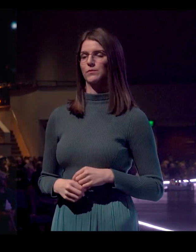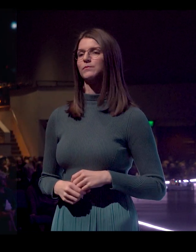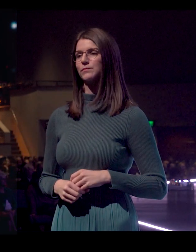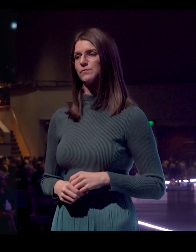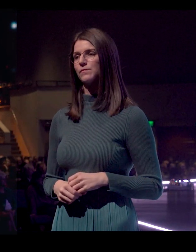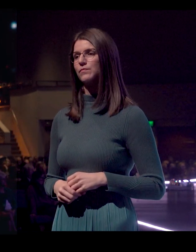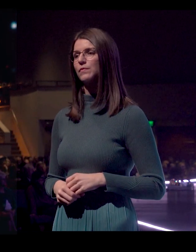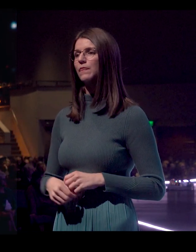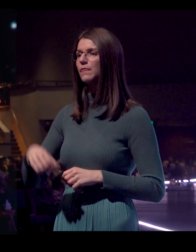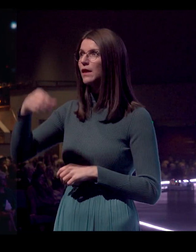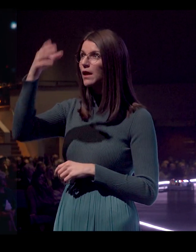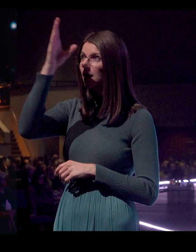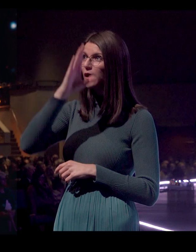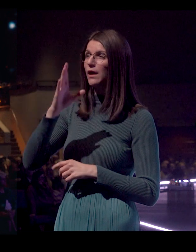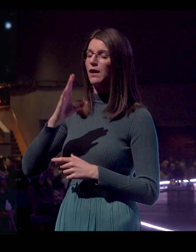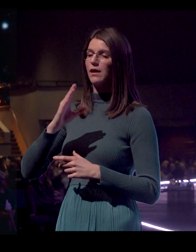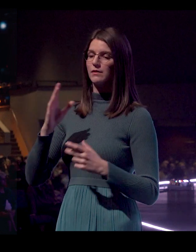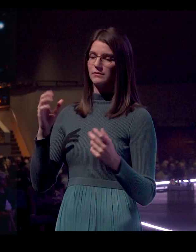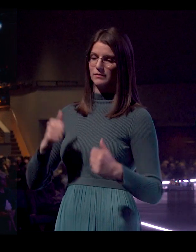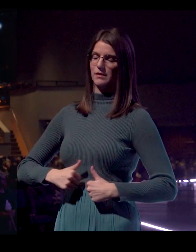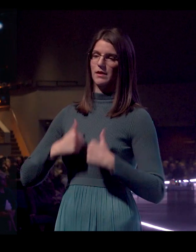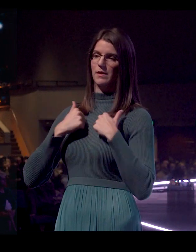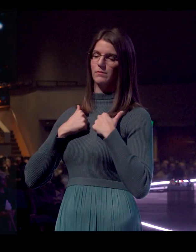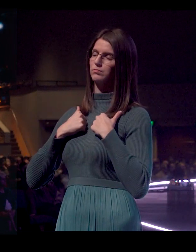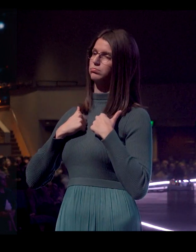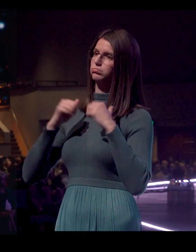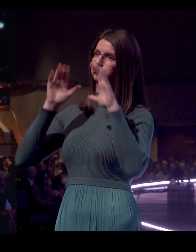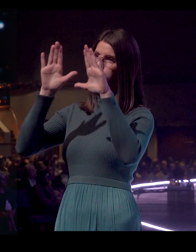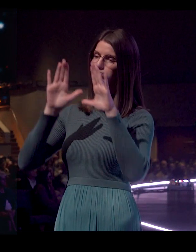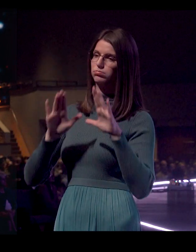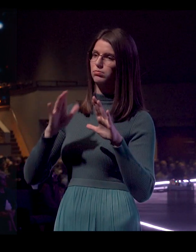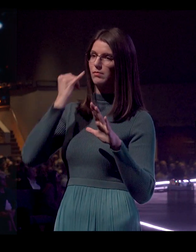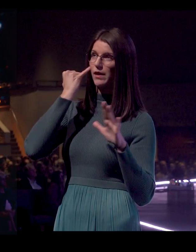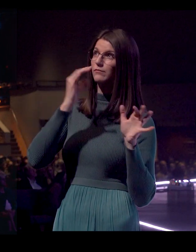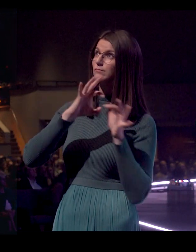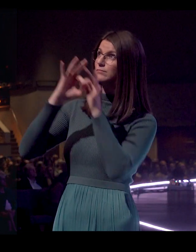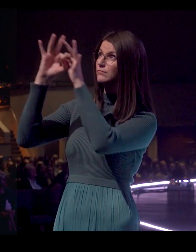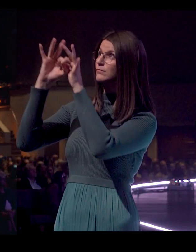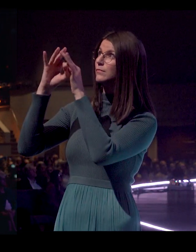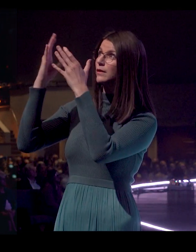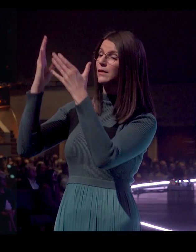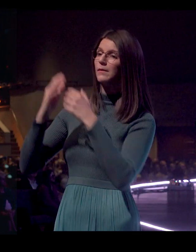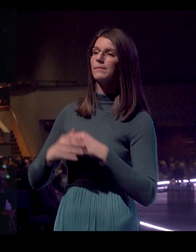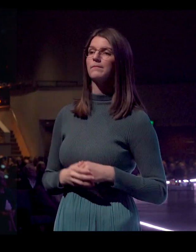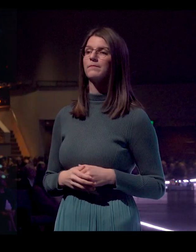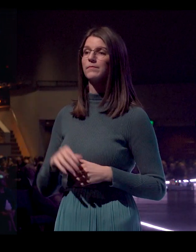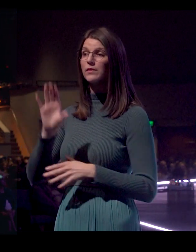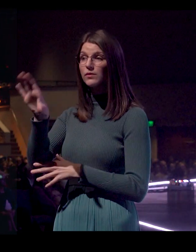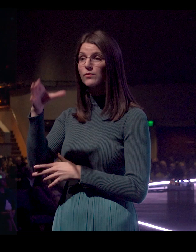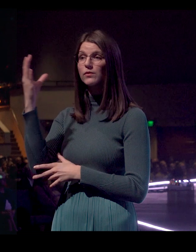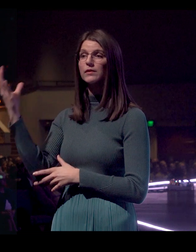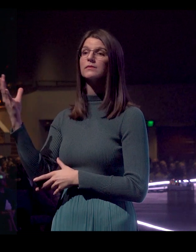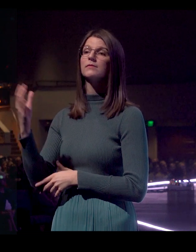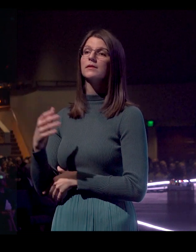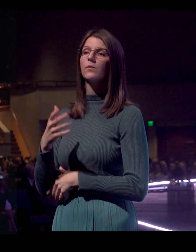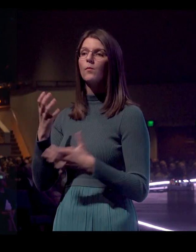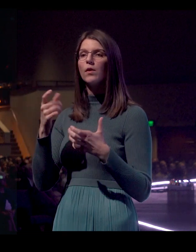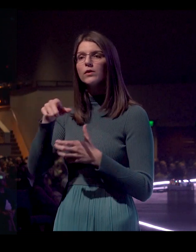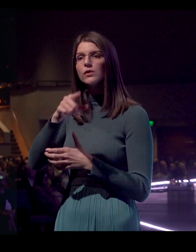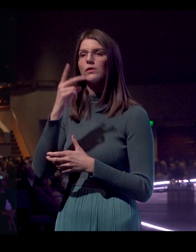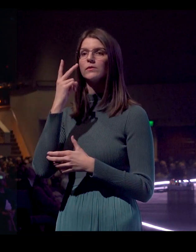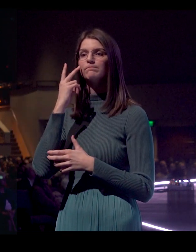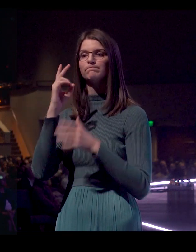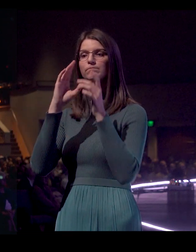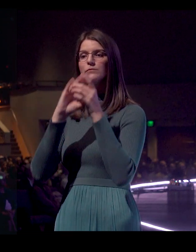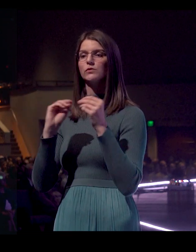turn to him. And this Christmas, I want you to see the story of a man named Matthew in our church that